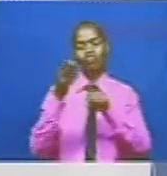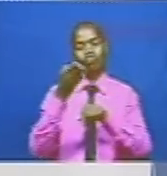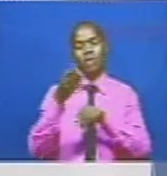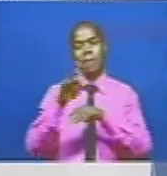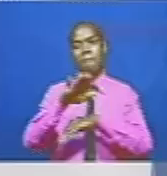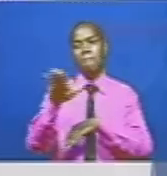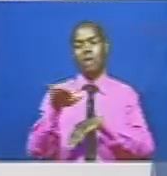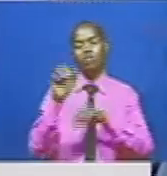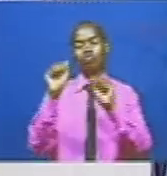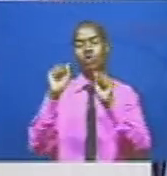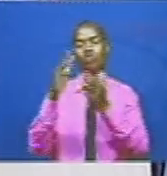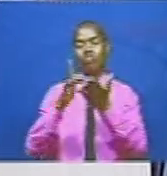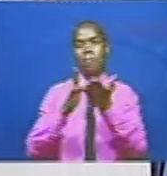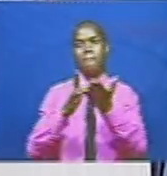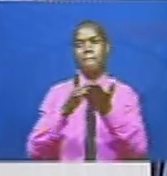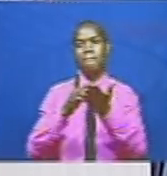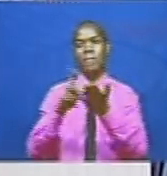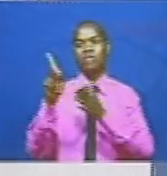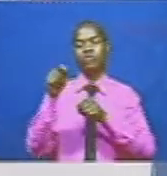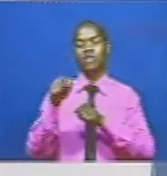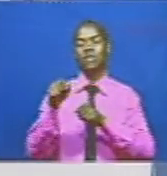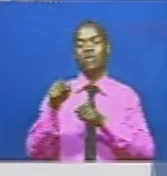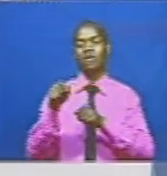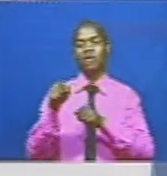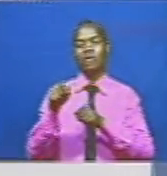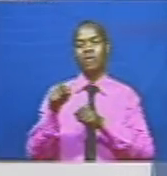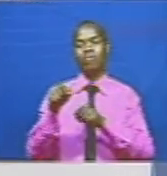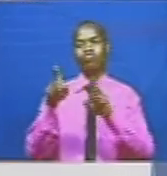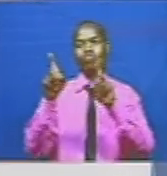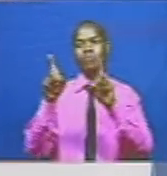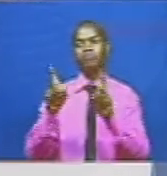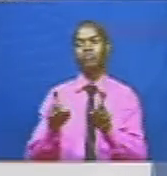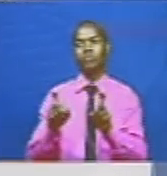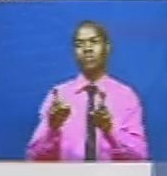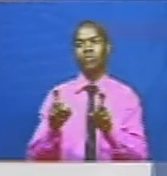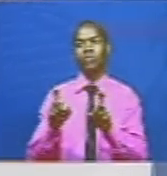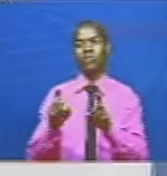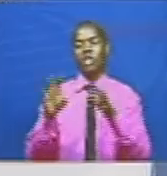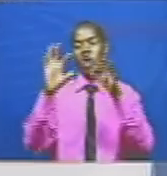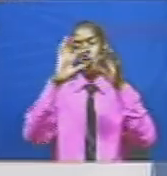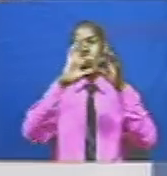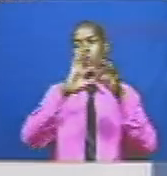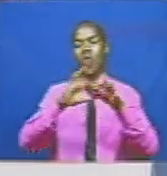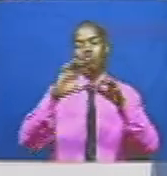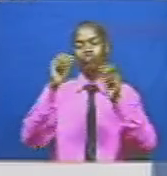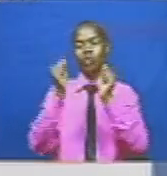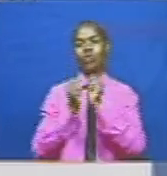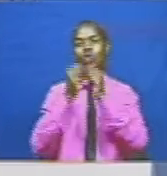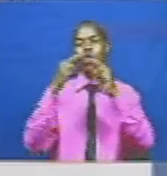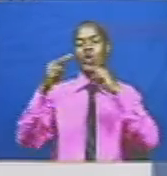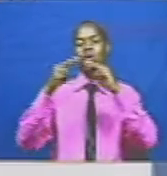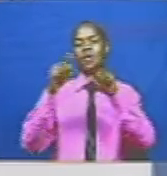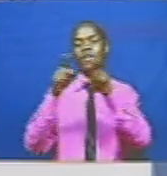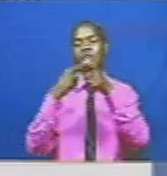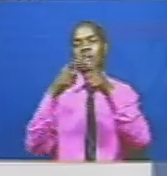than yours. So I think this is also something that we need to maybe incorporate or something with the hotels and have a discussion with the